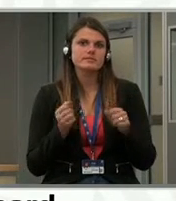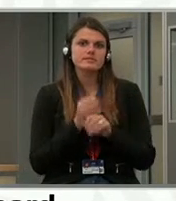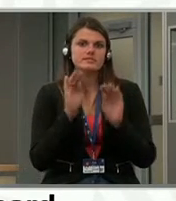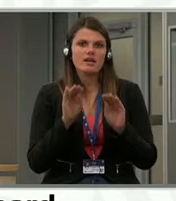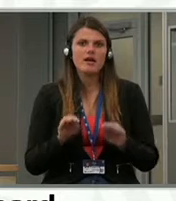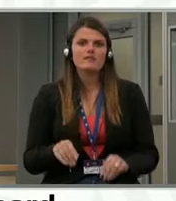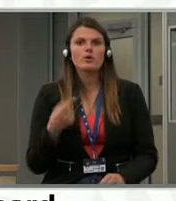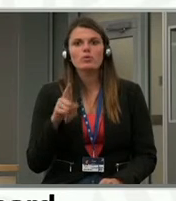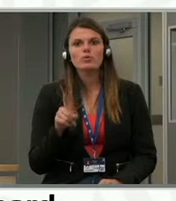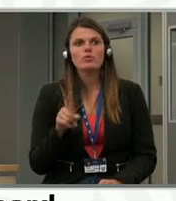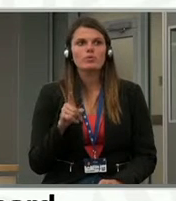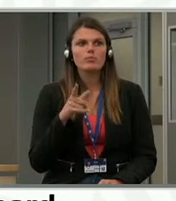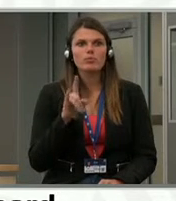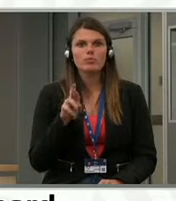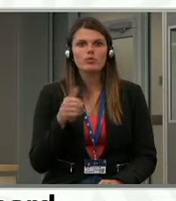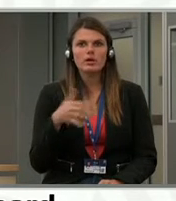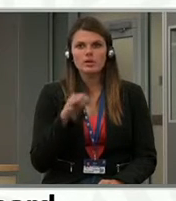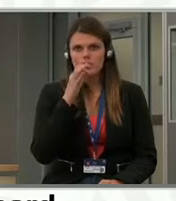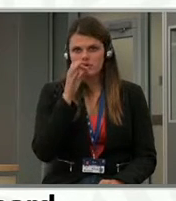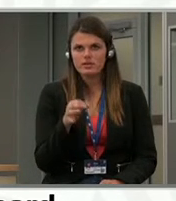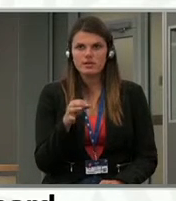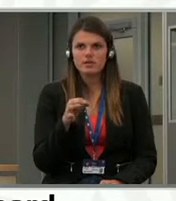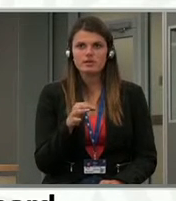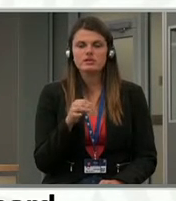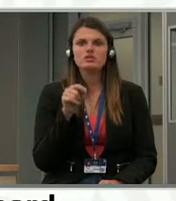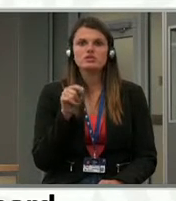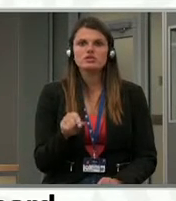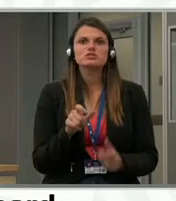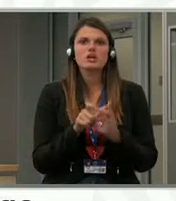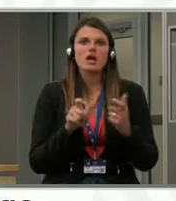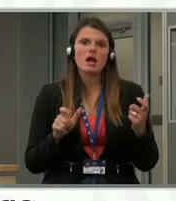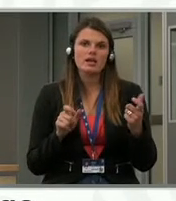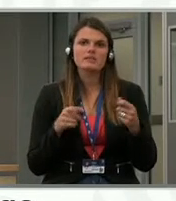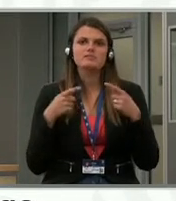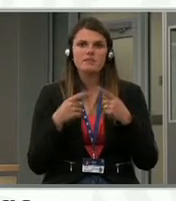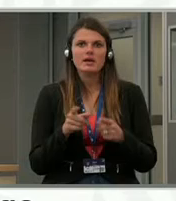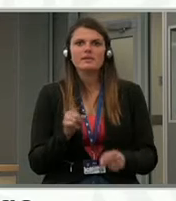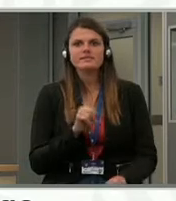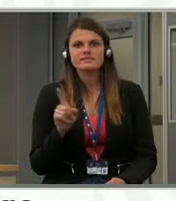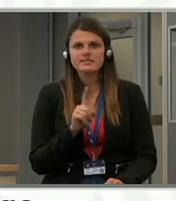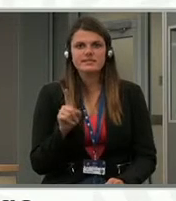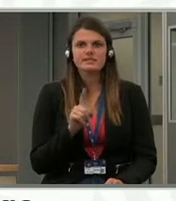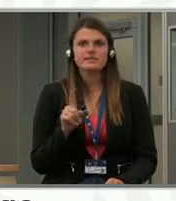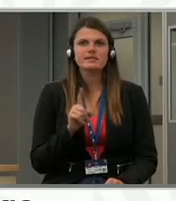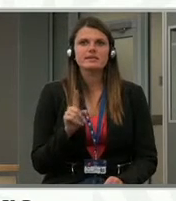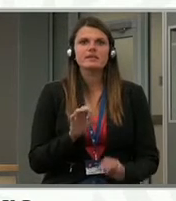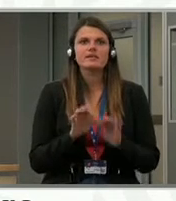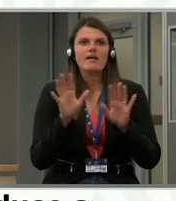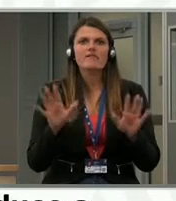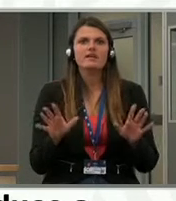not long ago. The aim of this card would be to introduce a system